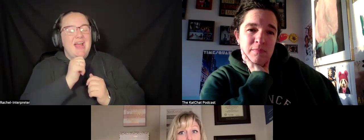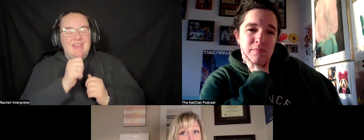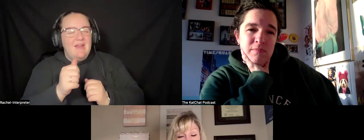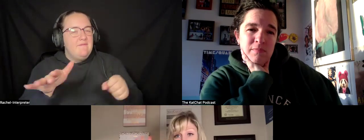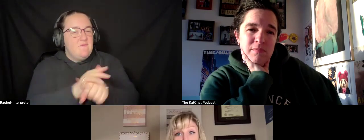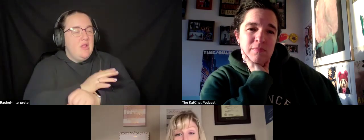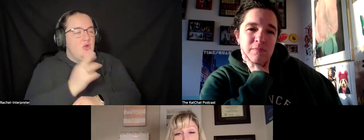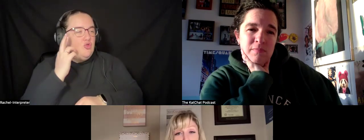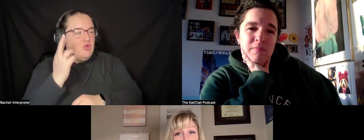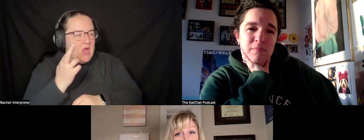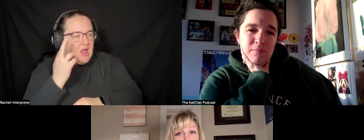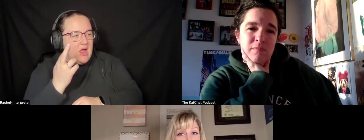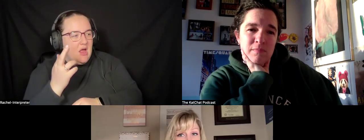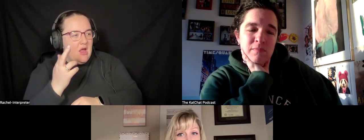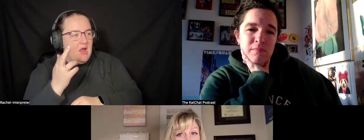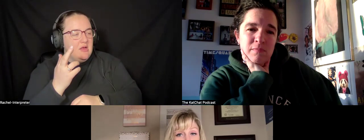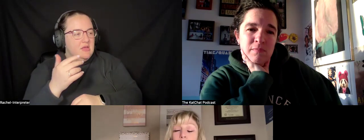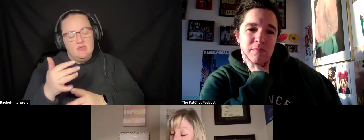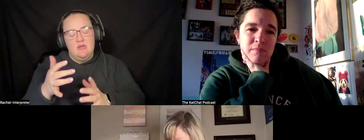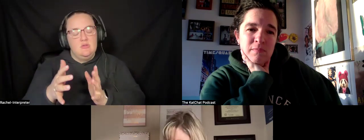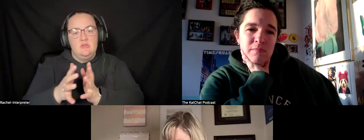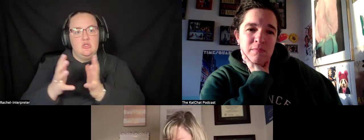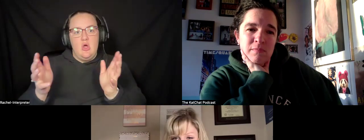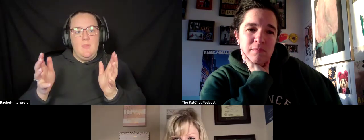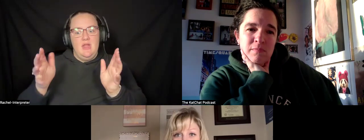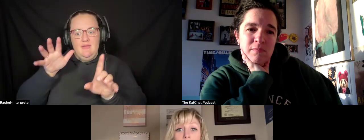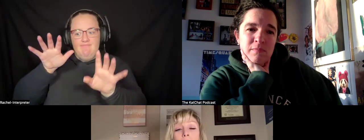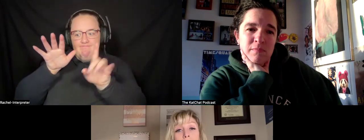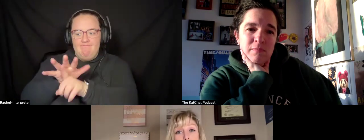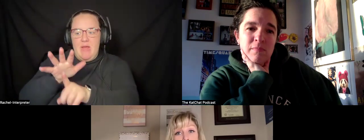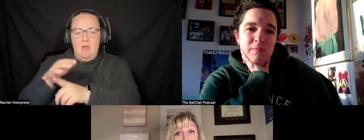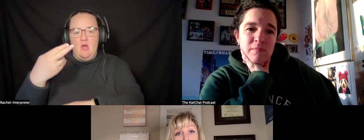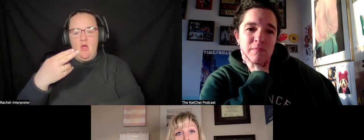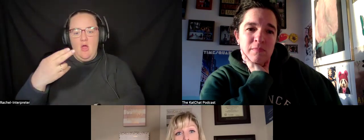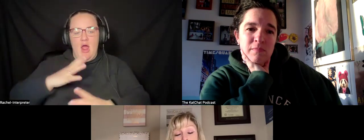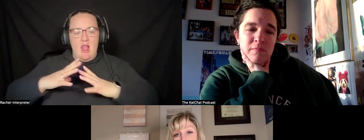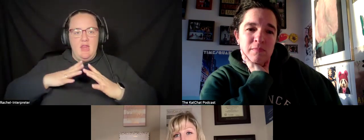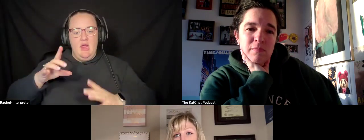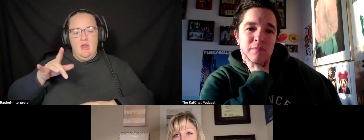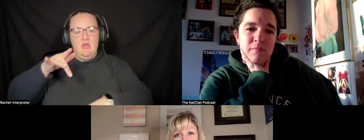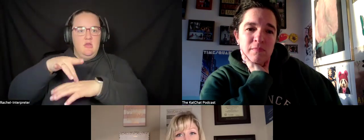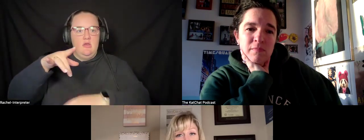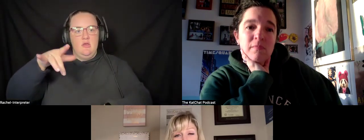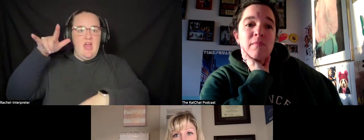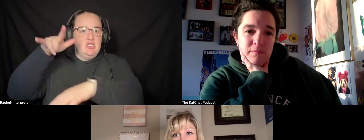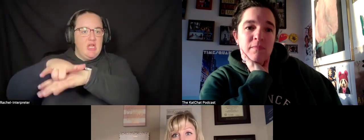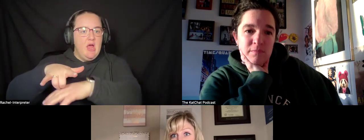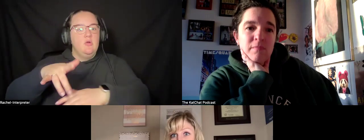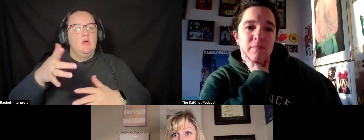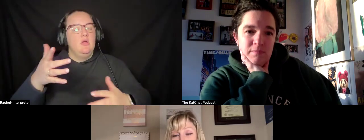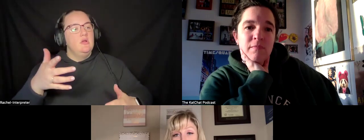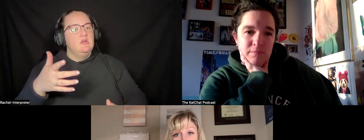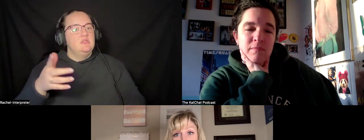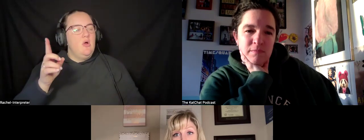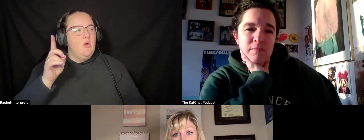think all the attention kind of went to Holiday Touchdown. Completely understood. And so those were ones I think I just kind of went in not